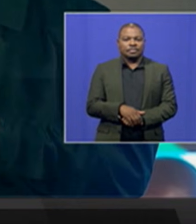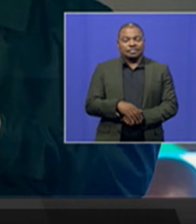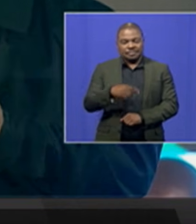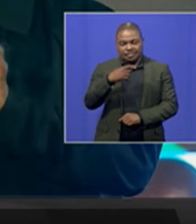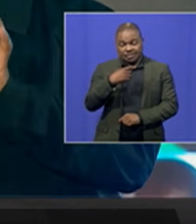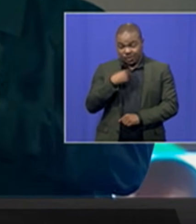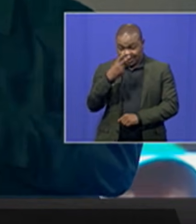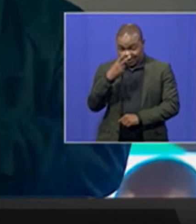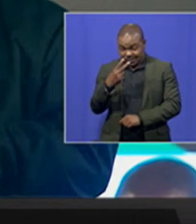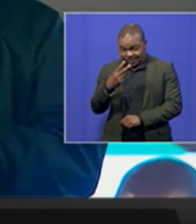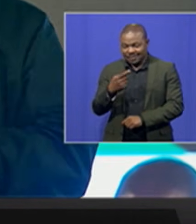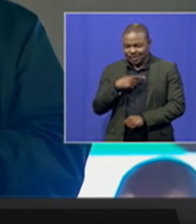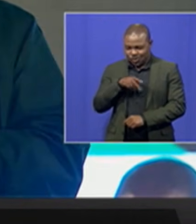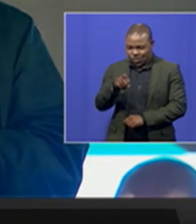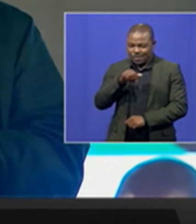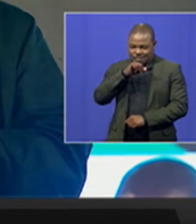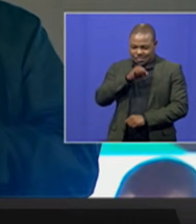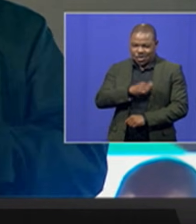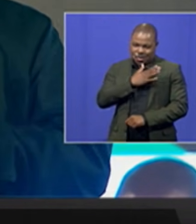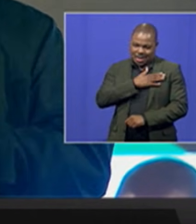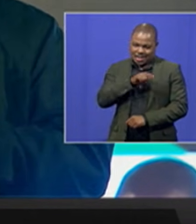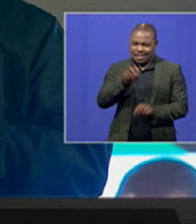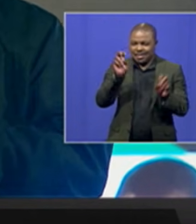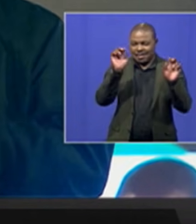Yabona ke niyayithanda ke le.